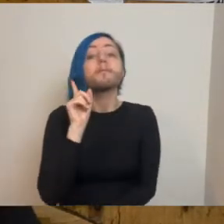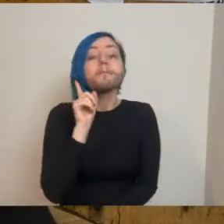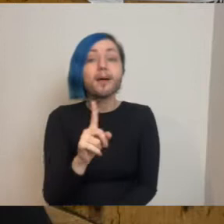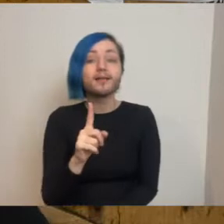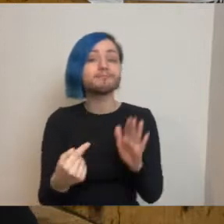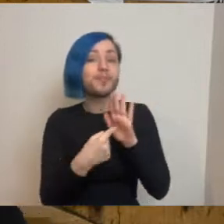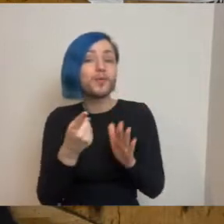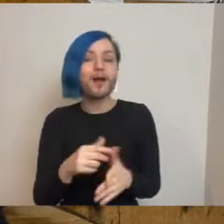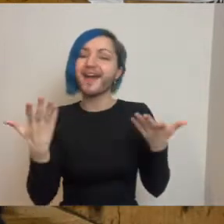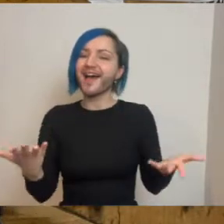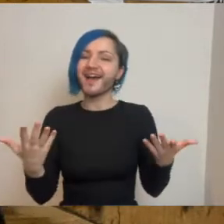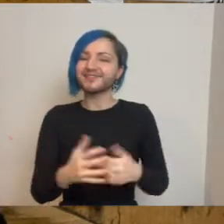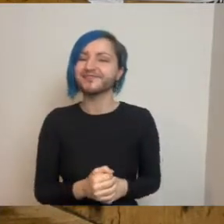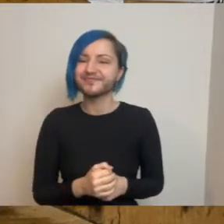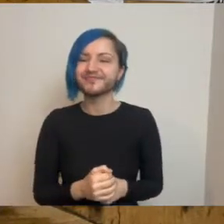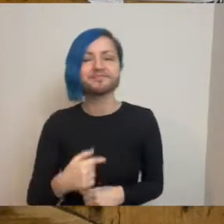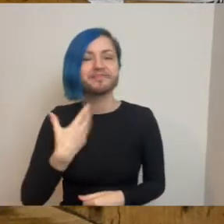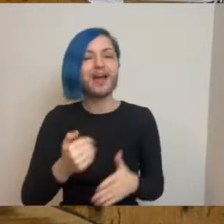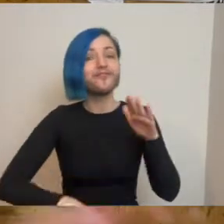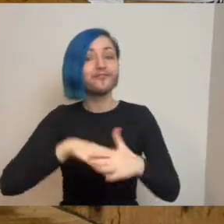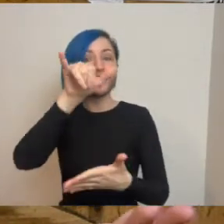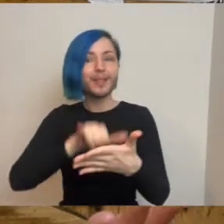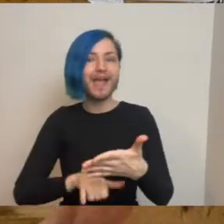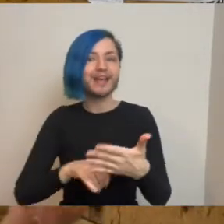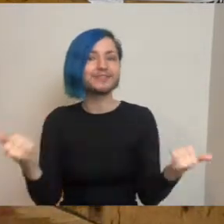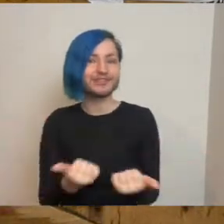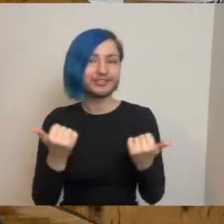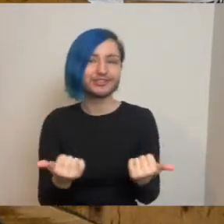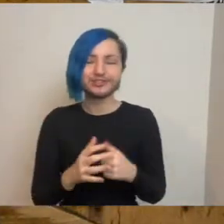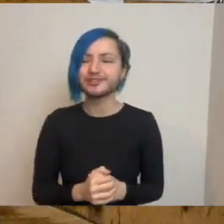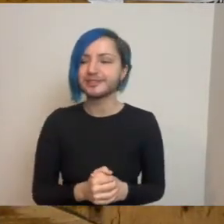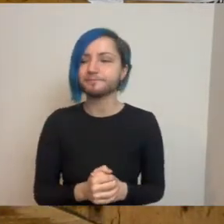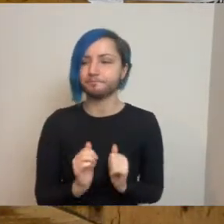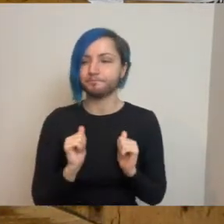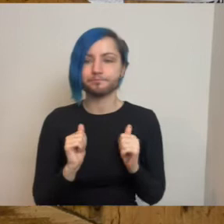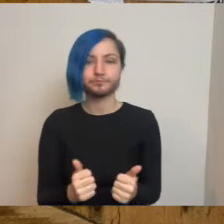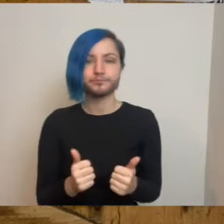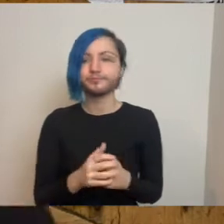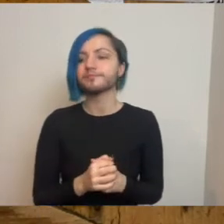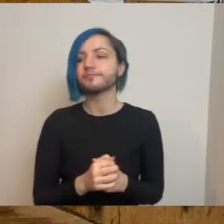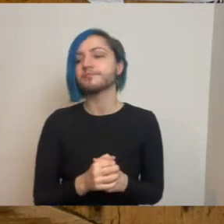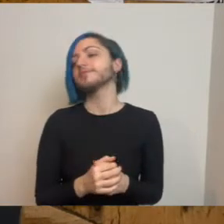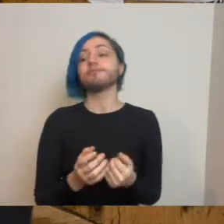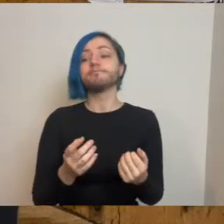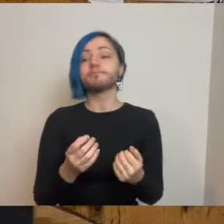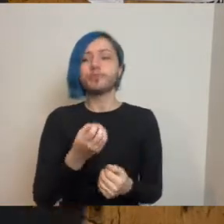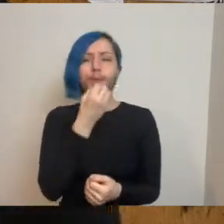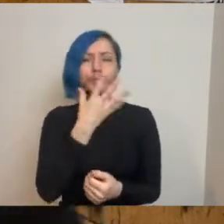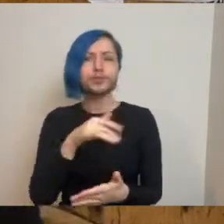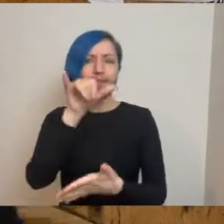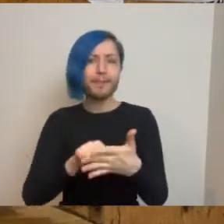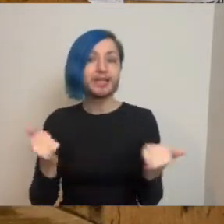But here, ta-da, I've got a whole page that's already finished, okay? Now, with our beautiful already finished page, I'm